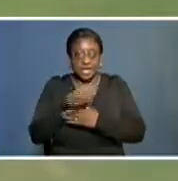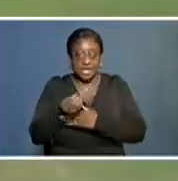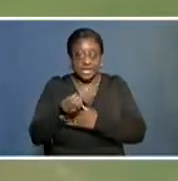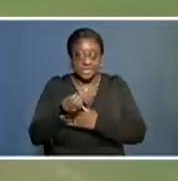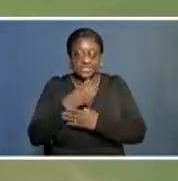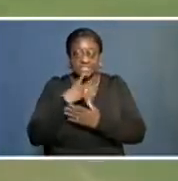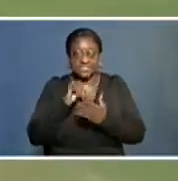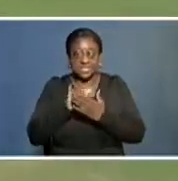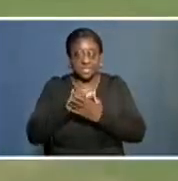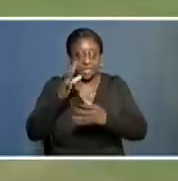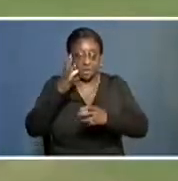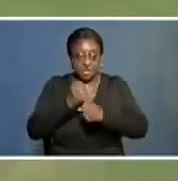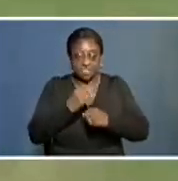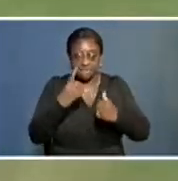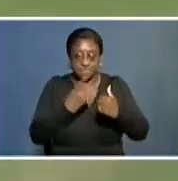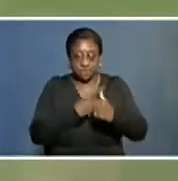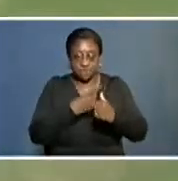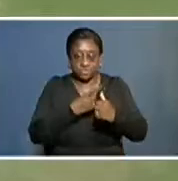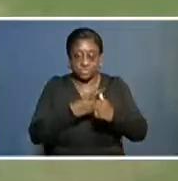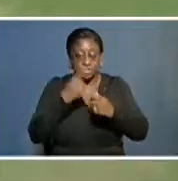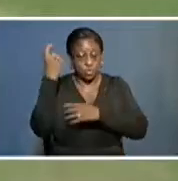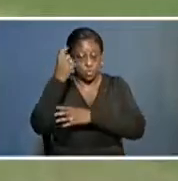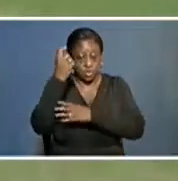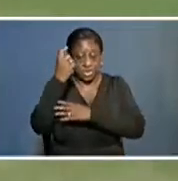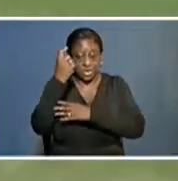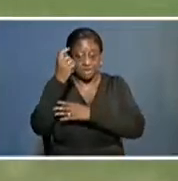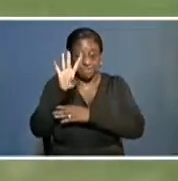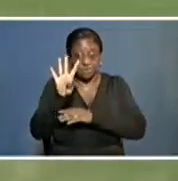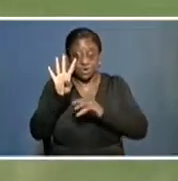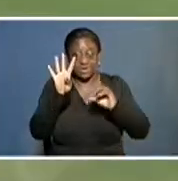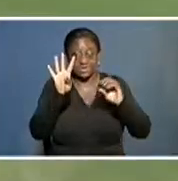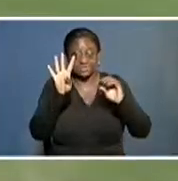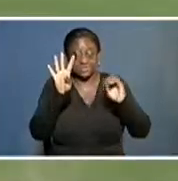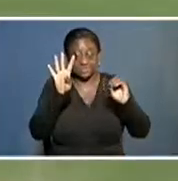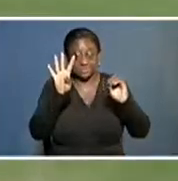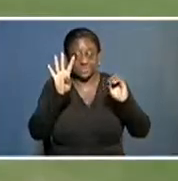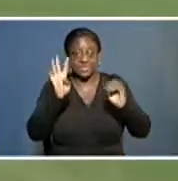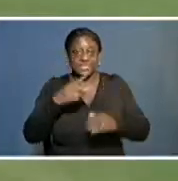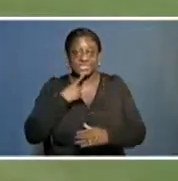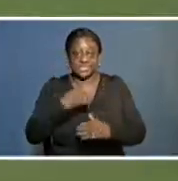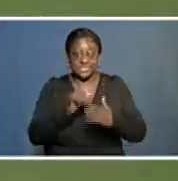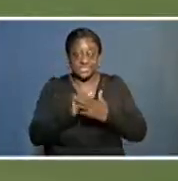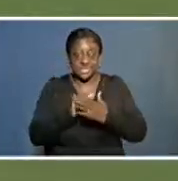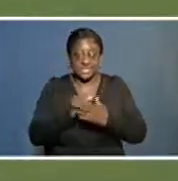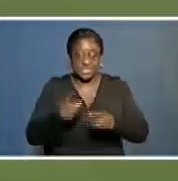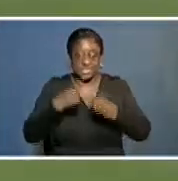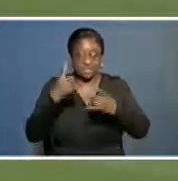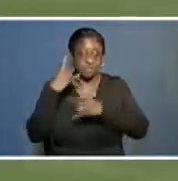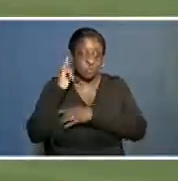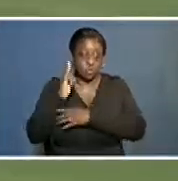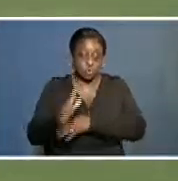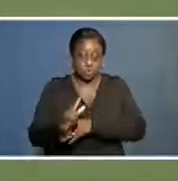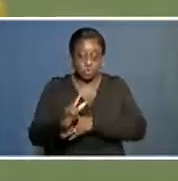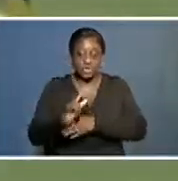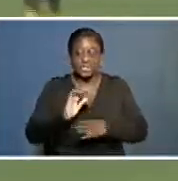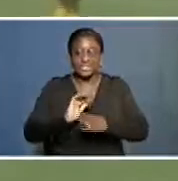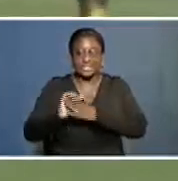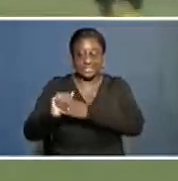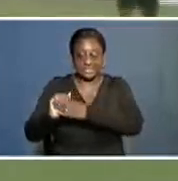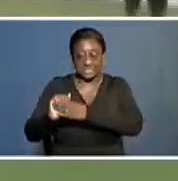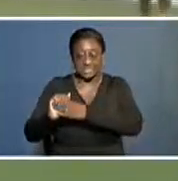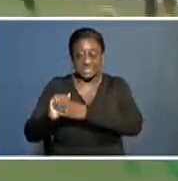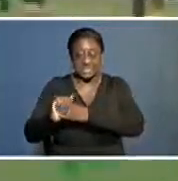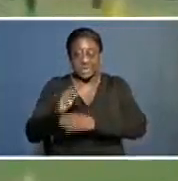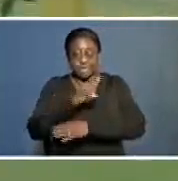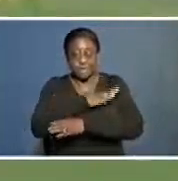up their first win of the tournament, winning 4-0. A Bahamas' own goal in the 4th minute gave the Golden Jaguars the early lead.